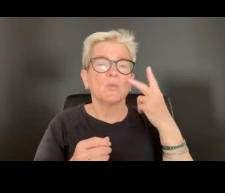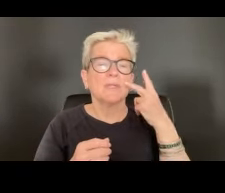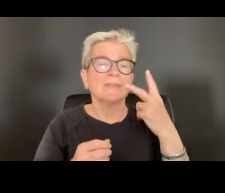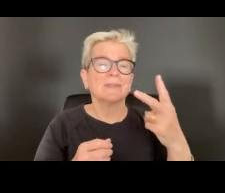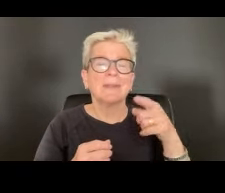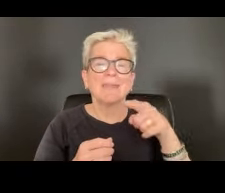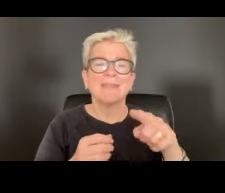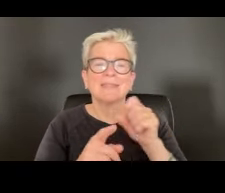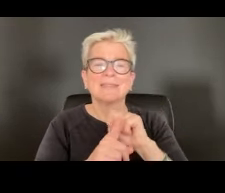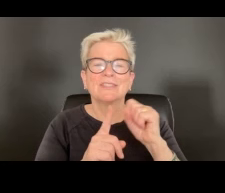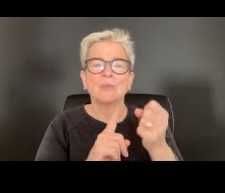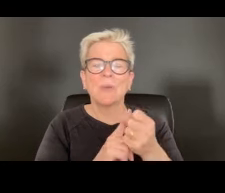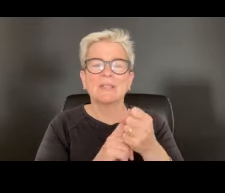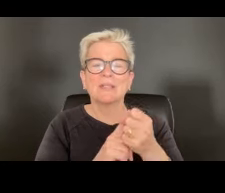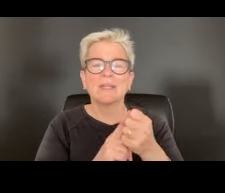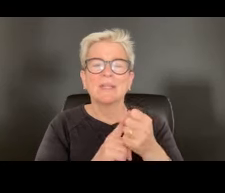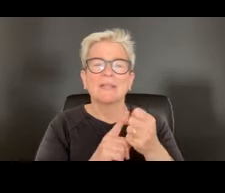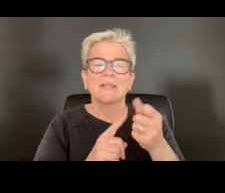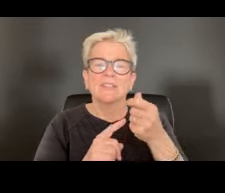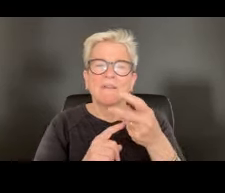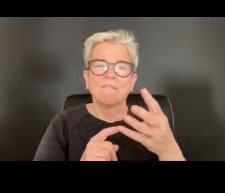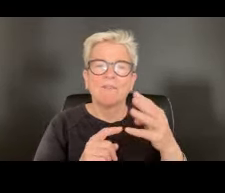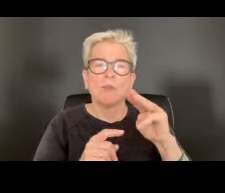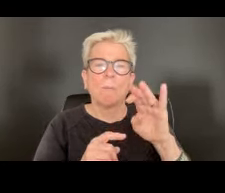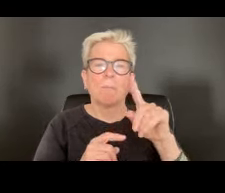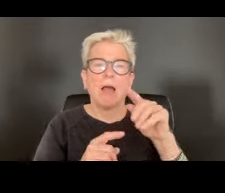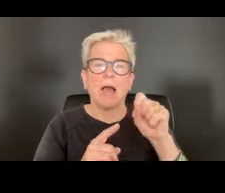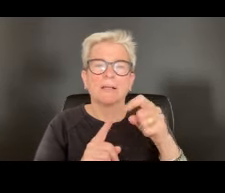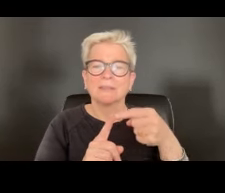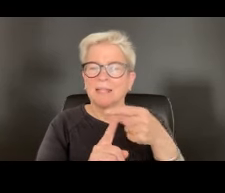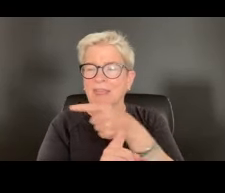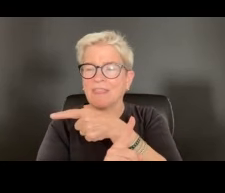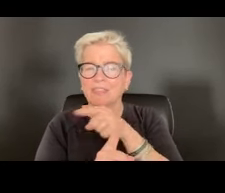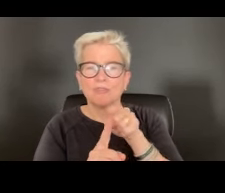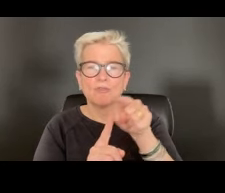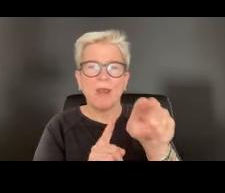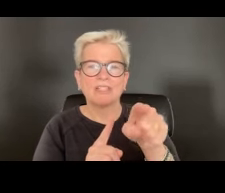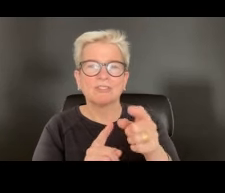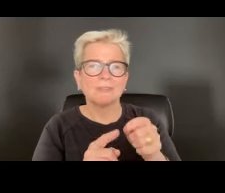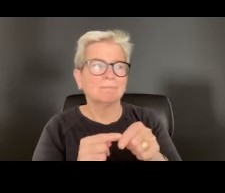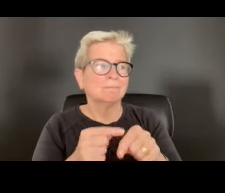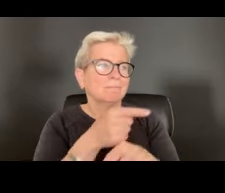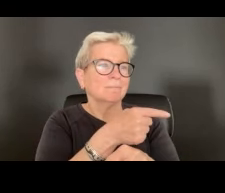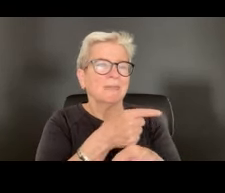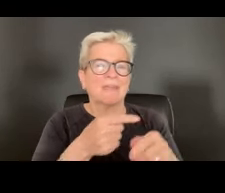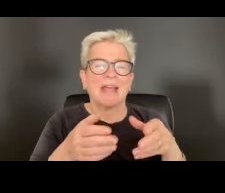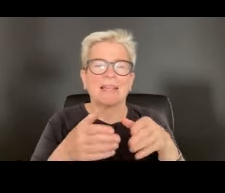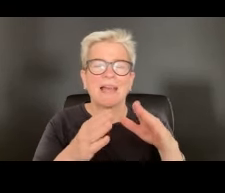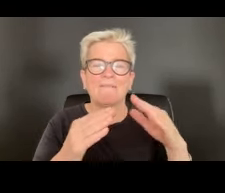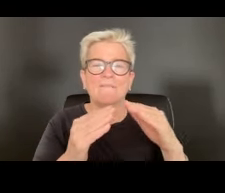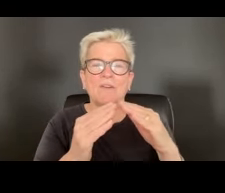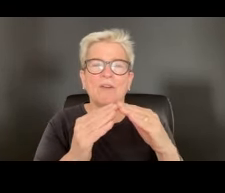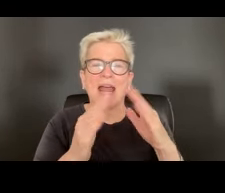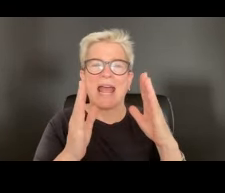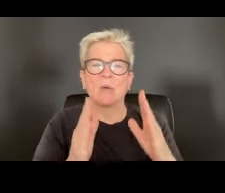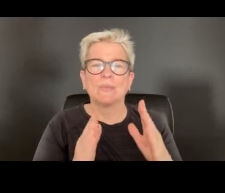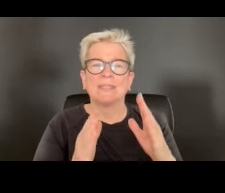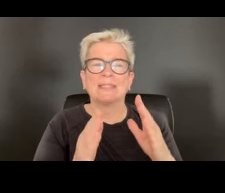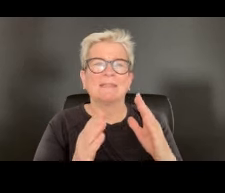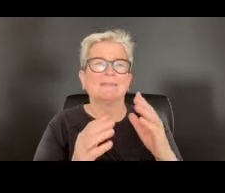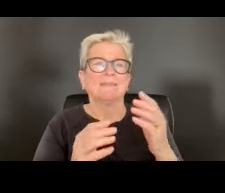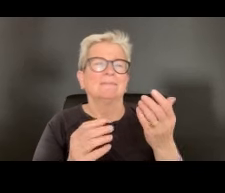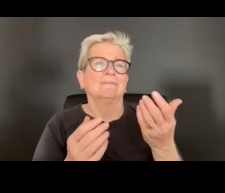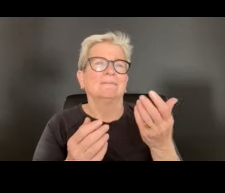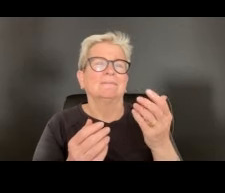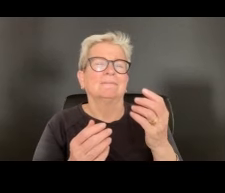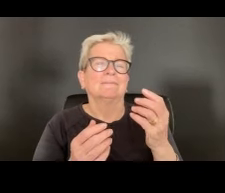case, it's kind of a couple blocks in both directions. It would allow for housing of a range, but up